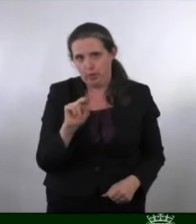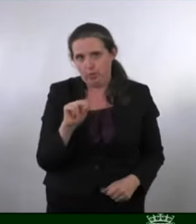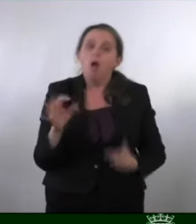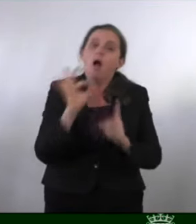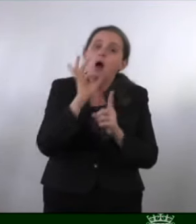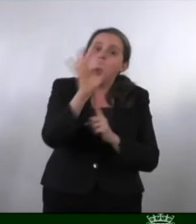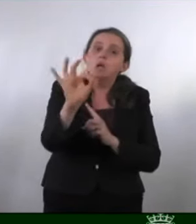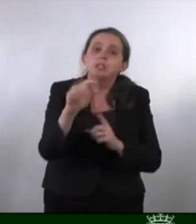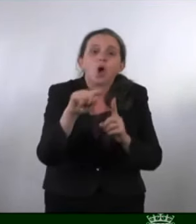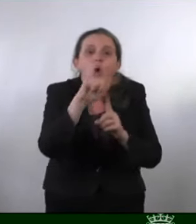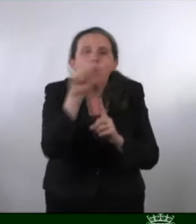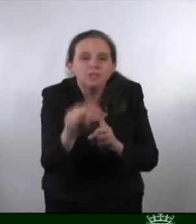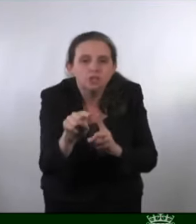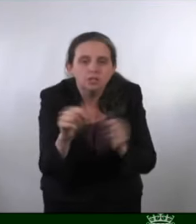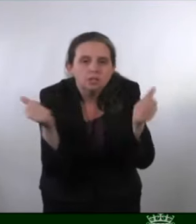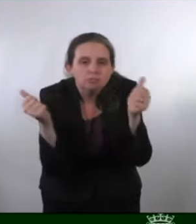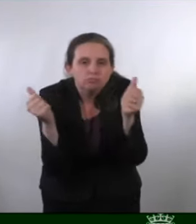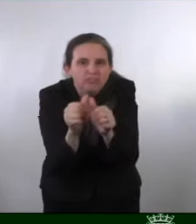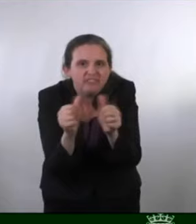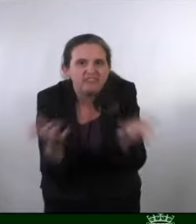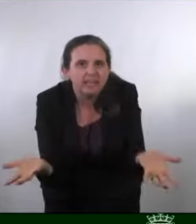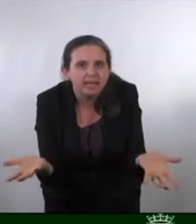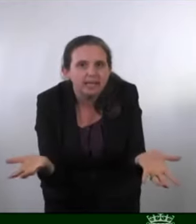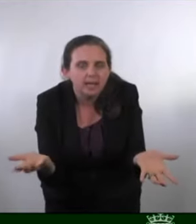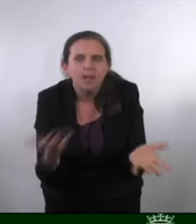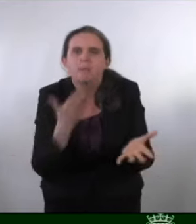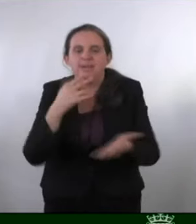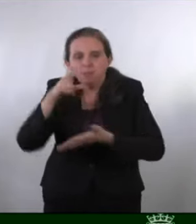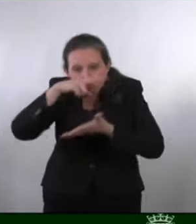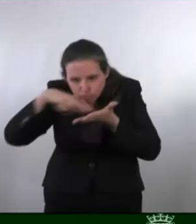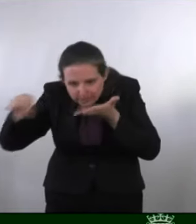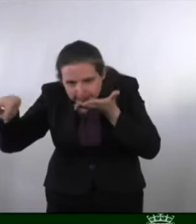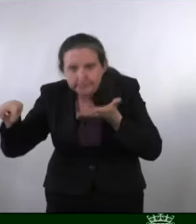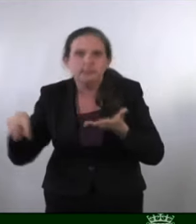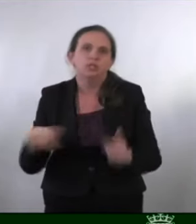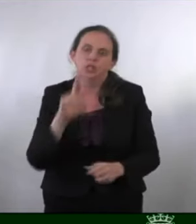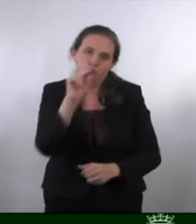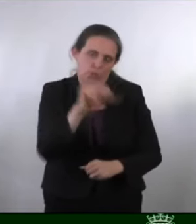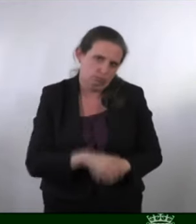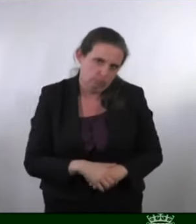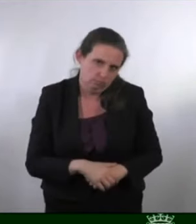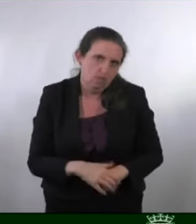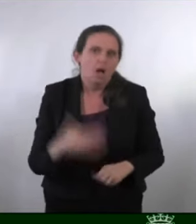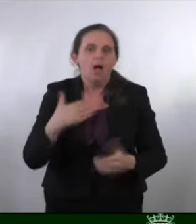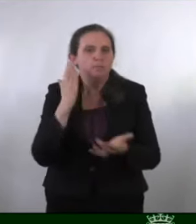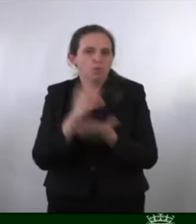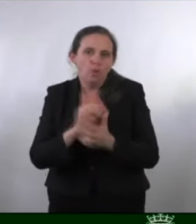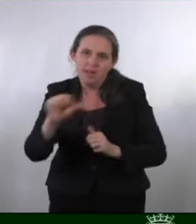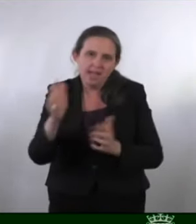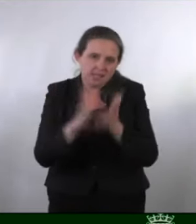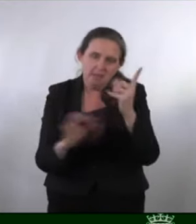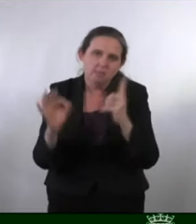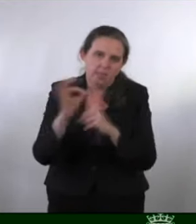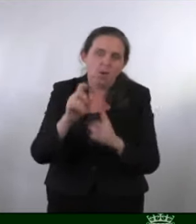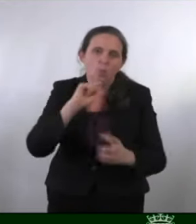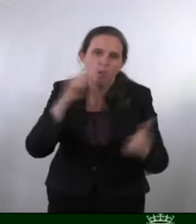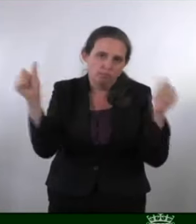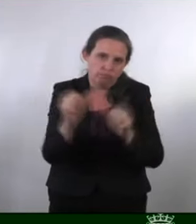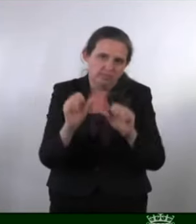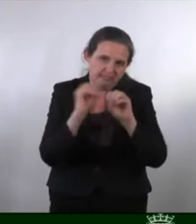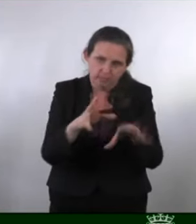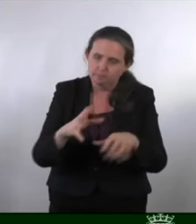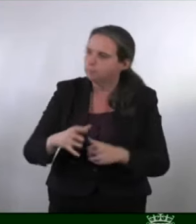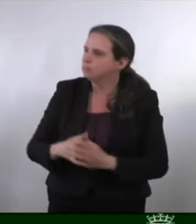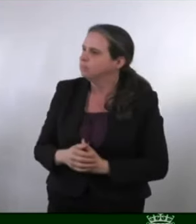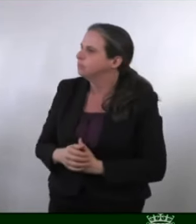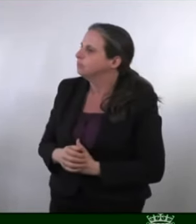questions, and they shouldn't read them. And I'm quite sure I can rely on the Right Honourable Member for Rhondda, Chris Bryant. You always say